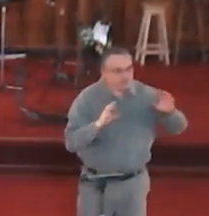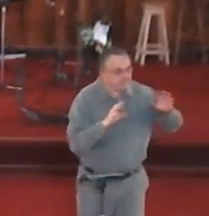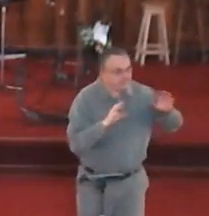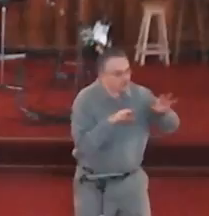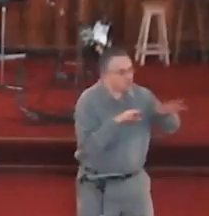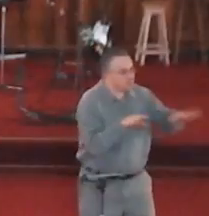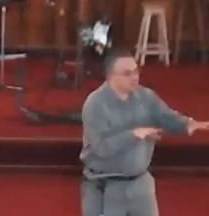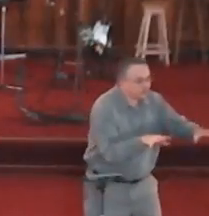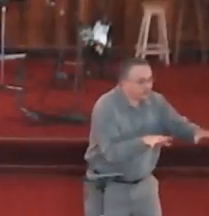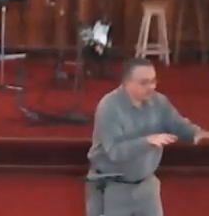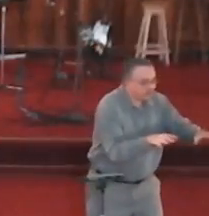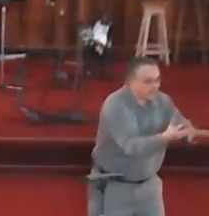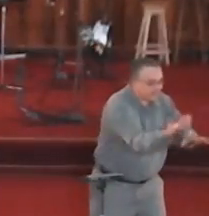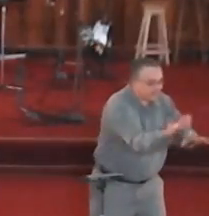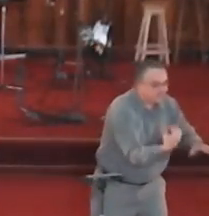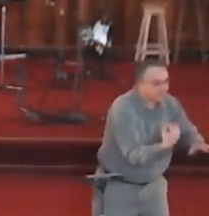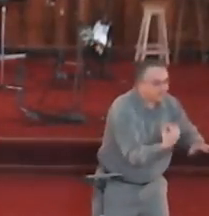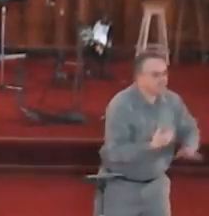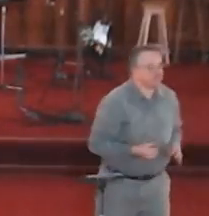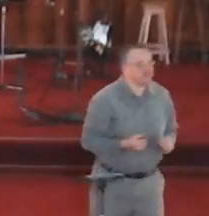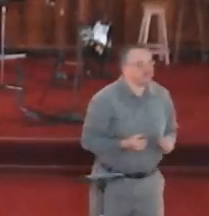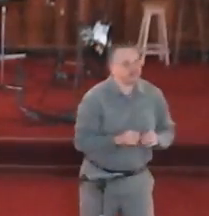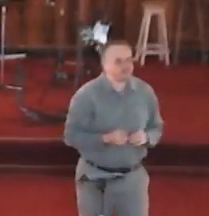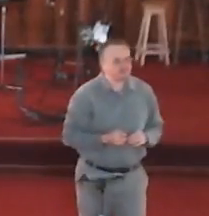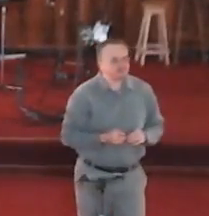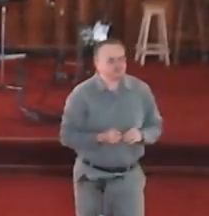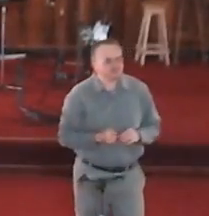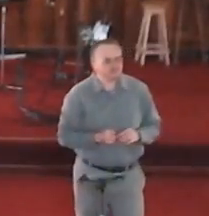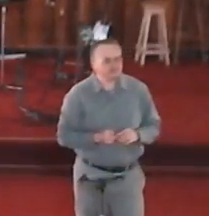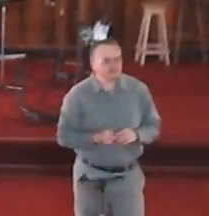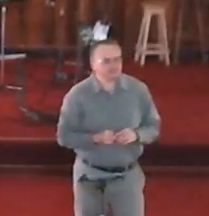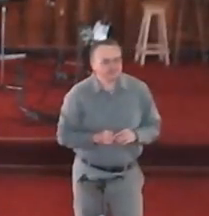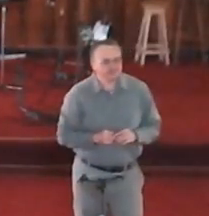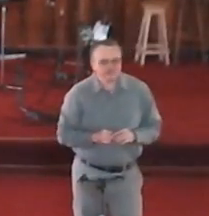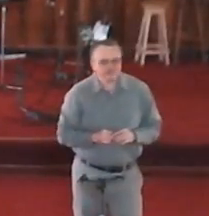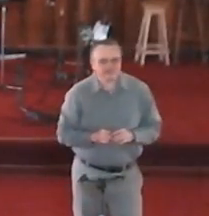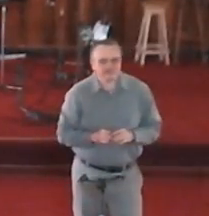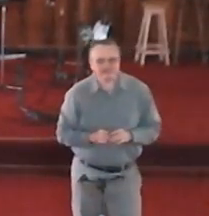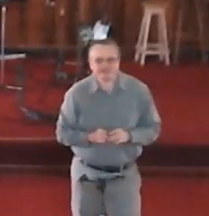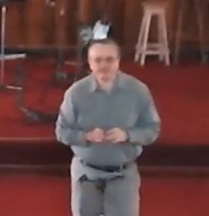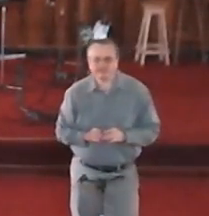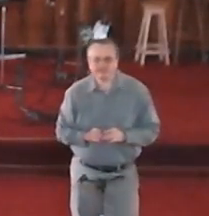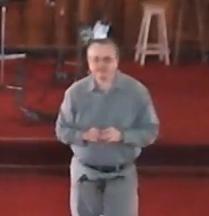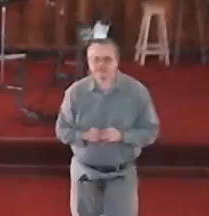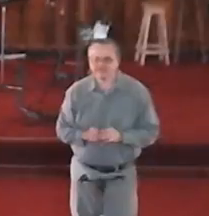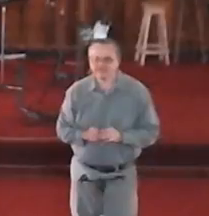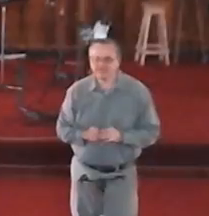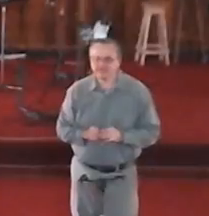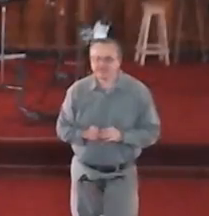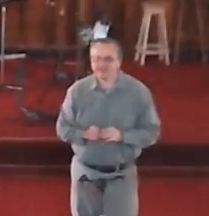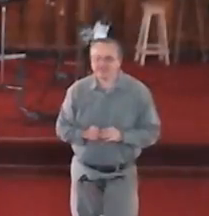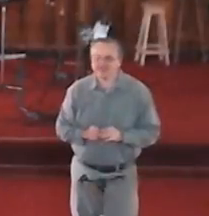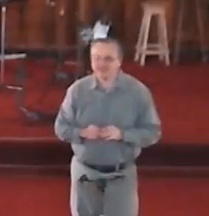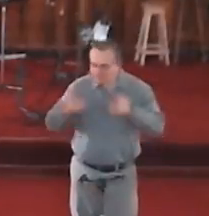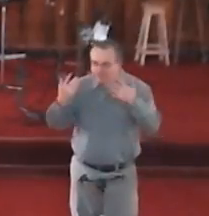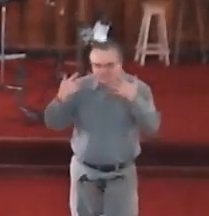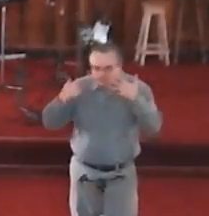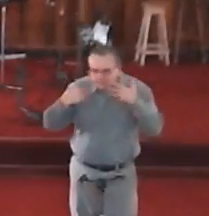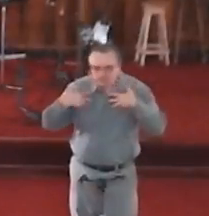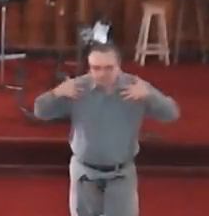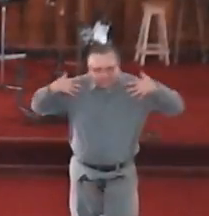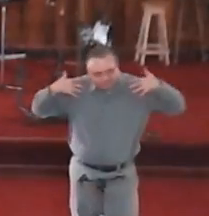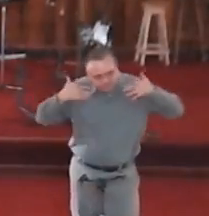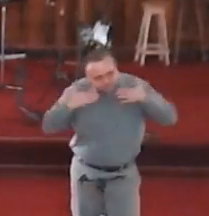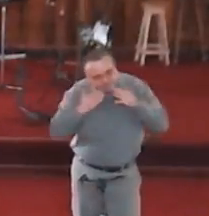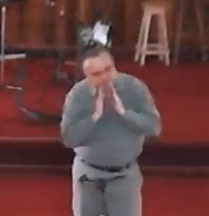alguna manera convenció que le dieran audiencia. And somehow he convinced them to hear him out. El